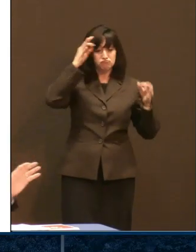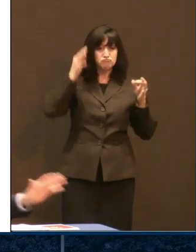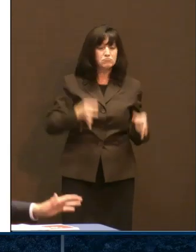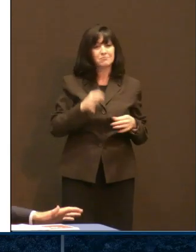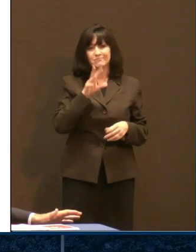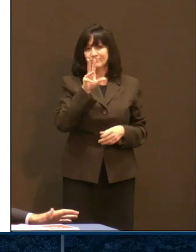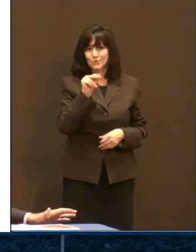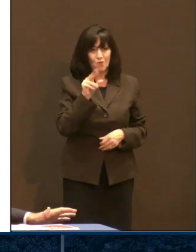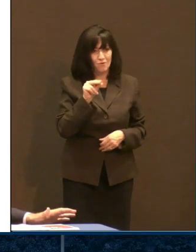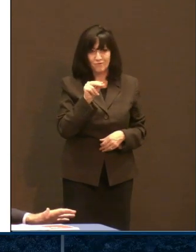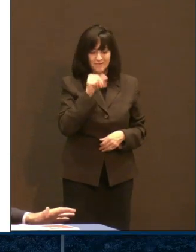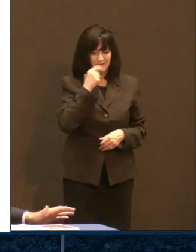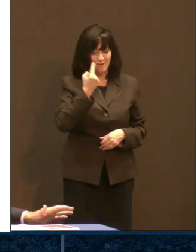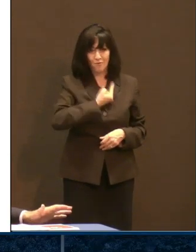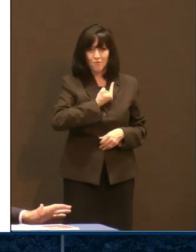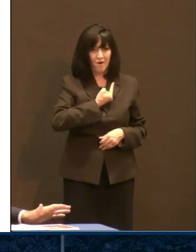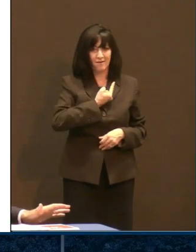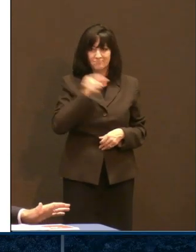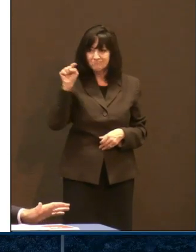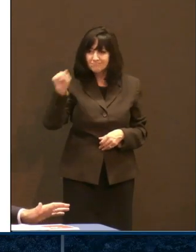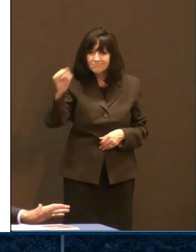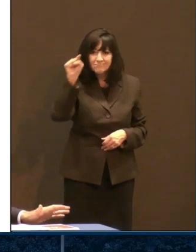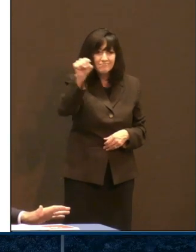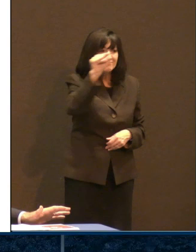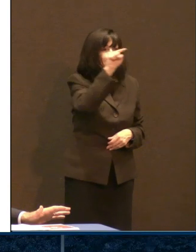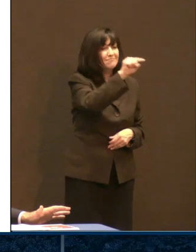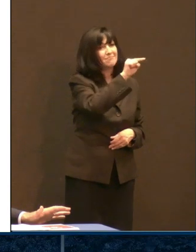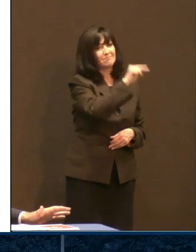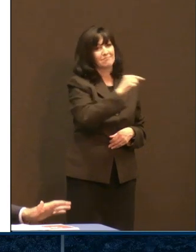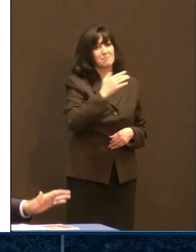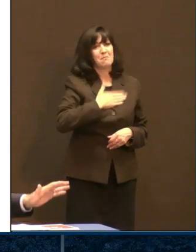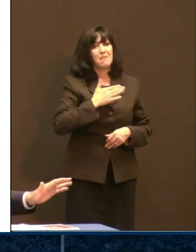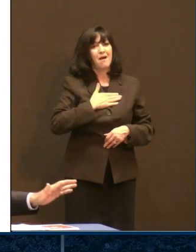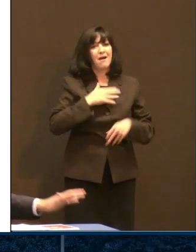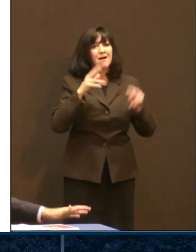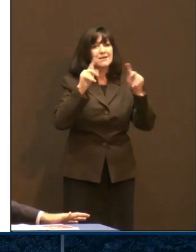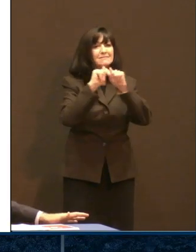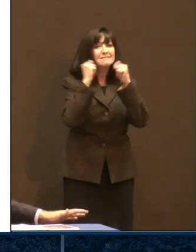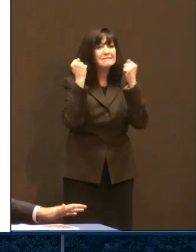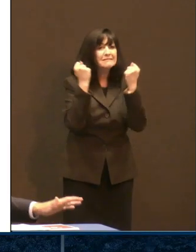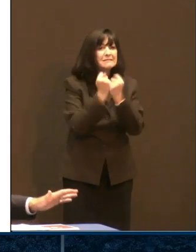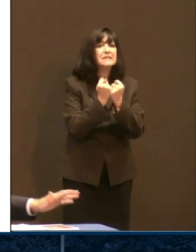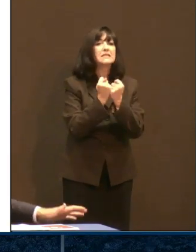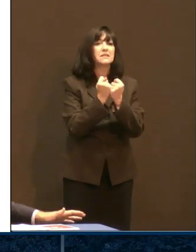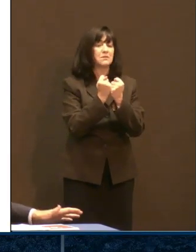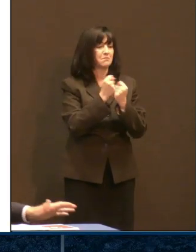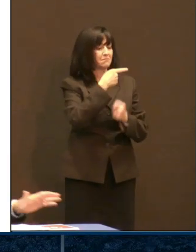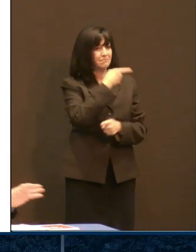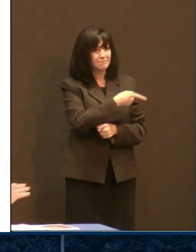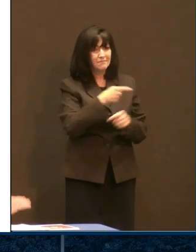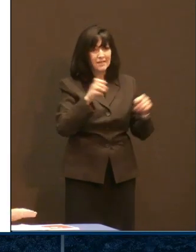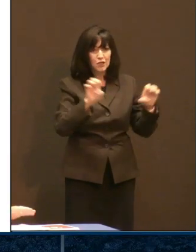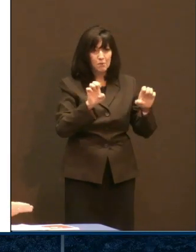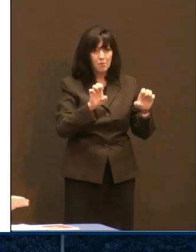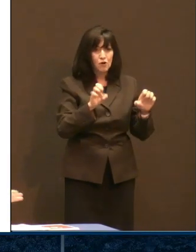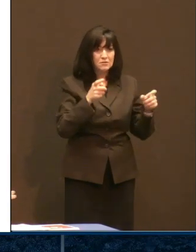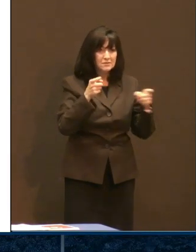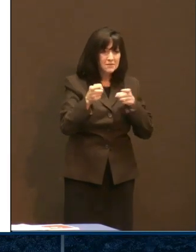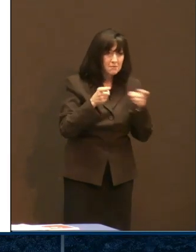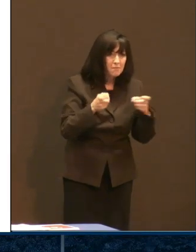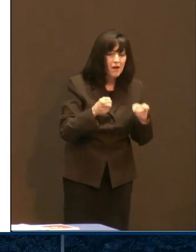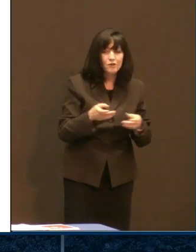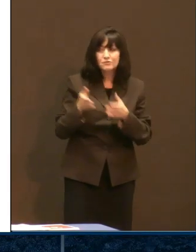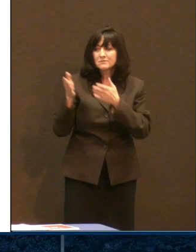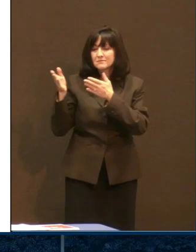I've got a great team in public health, Department of Health and Social Services, DEMA, first responders, local